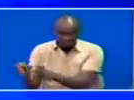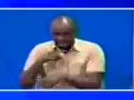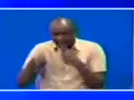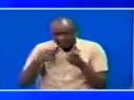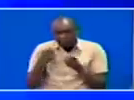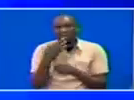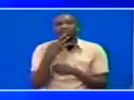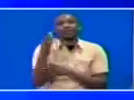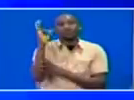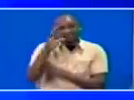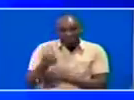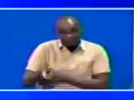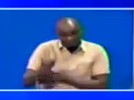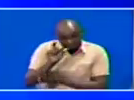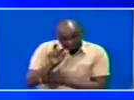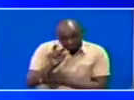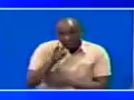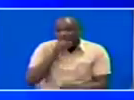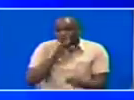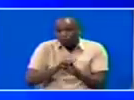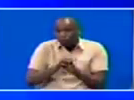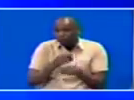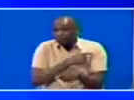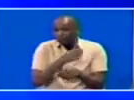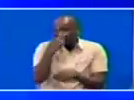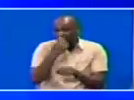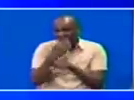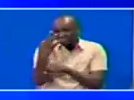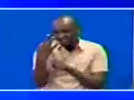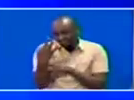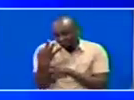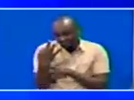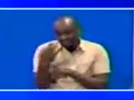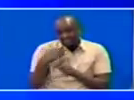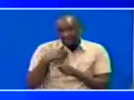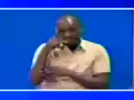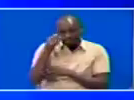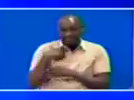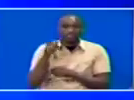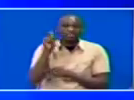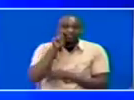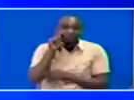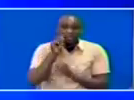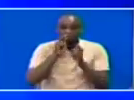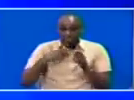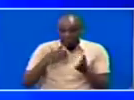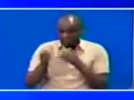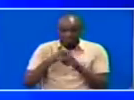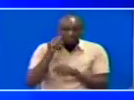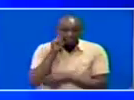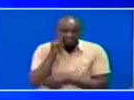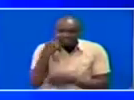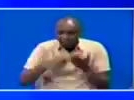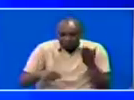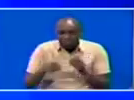a 300% pay hike promised to doctors in 2013. And as KTN's Timothy Otieno now reports, the validity of